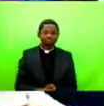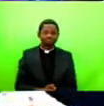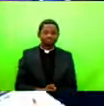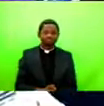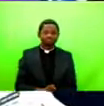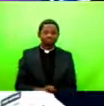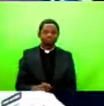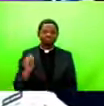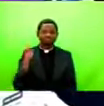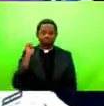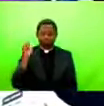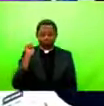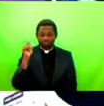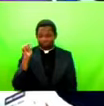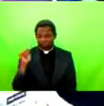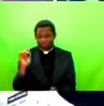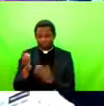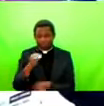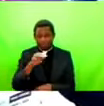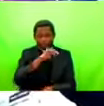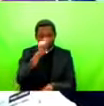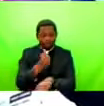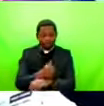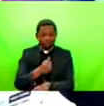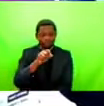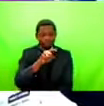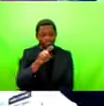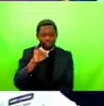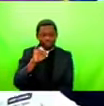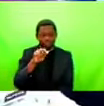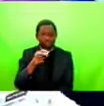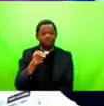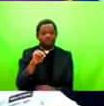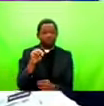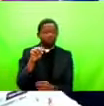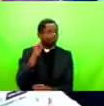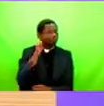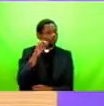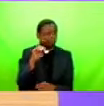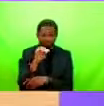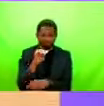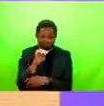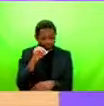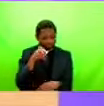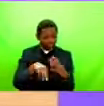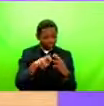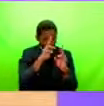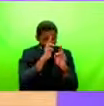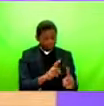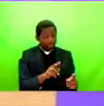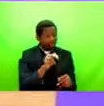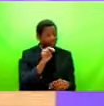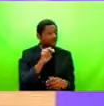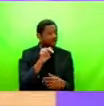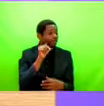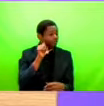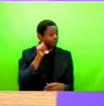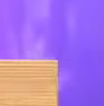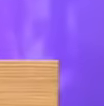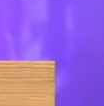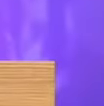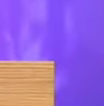Testimony by Mount Zion Assembly Women's Ministry, Madina District, in honor of Mrs. Mavis Markin. The secret of the